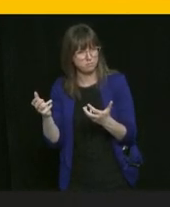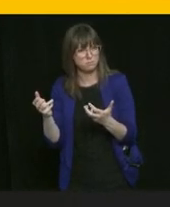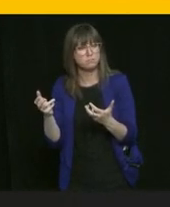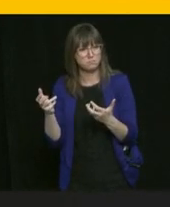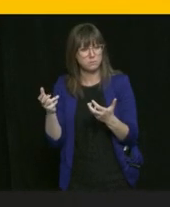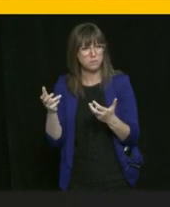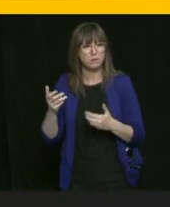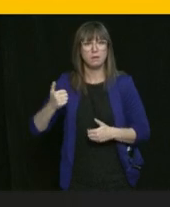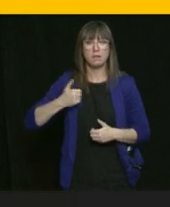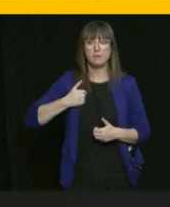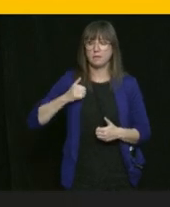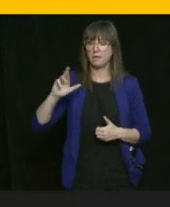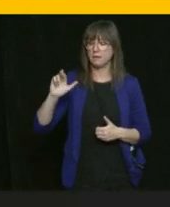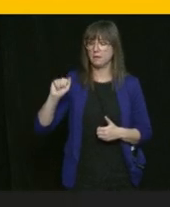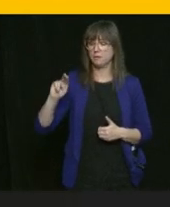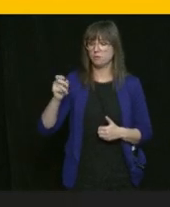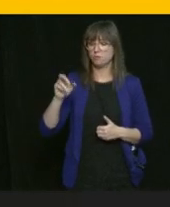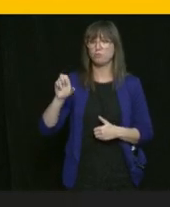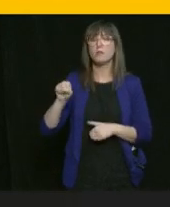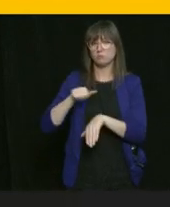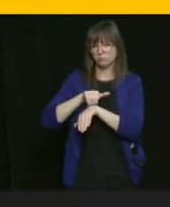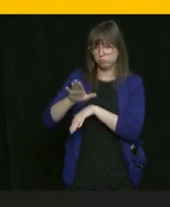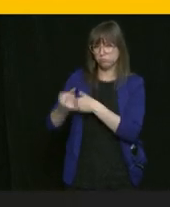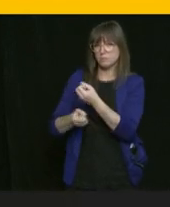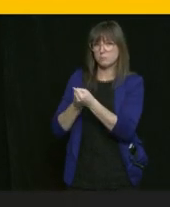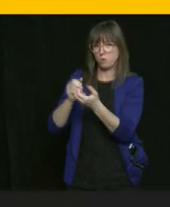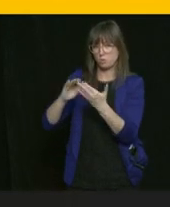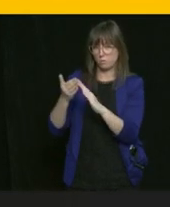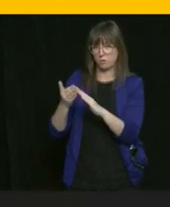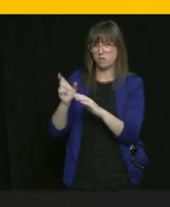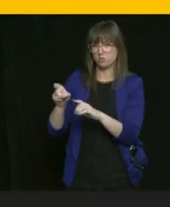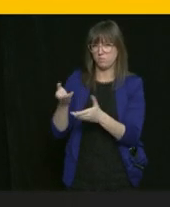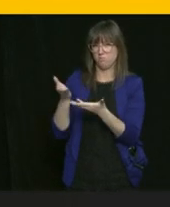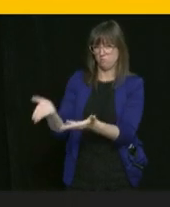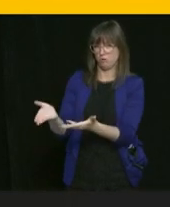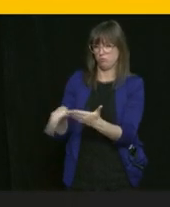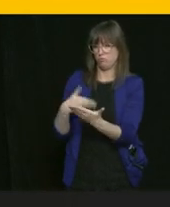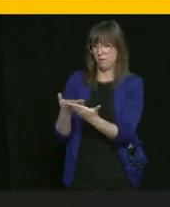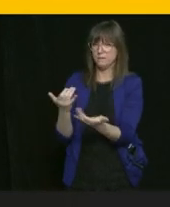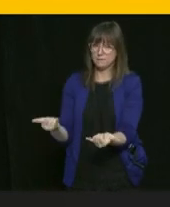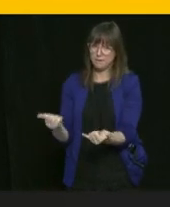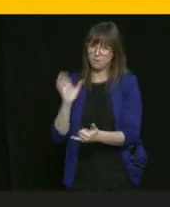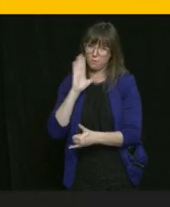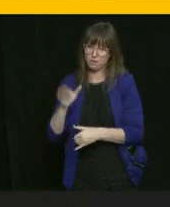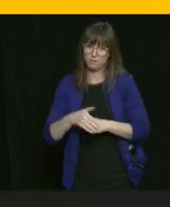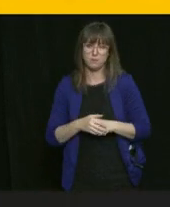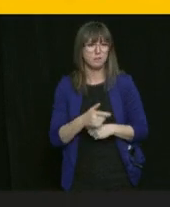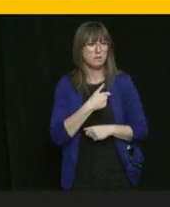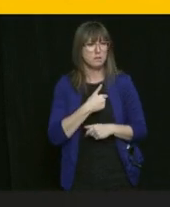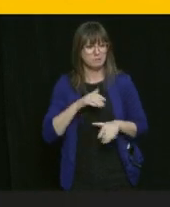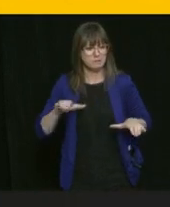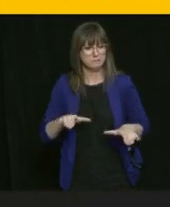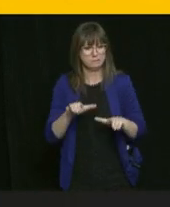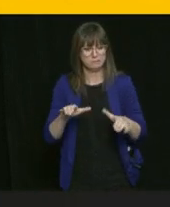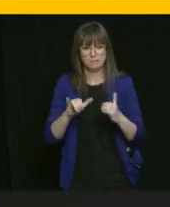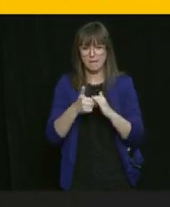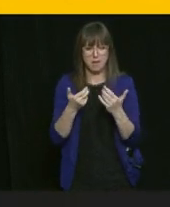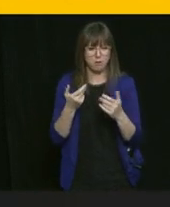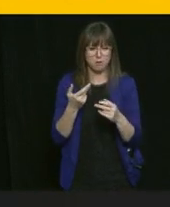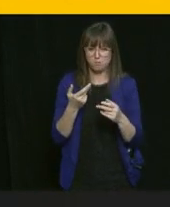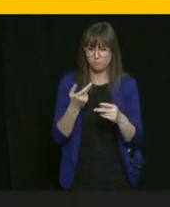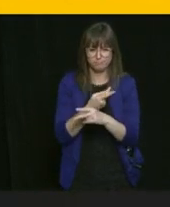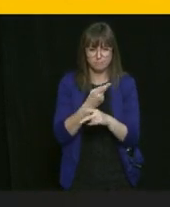The Canadian Rangers have also been deployed to support the community and should be on the ground as of today. We're diligently working towards finding immediate and long-term